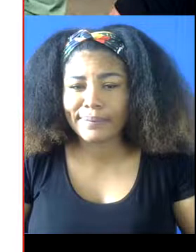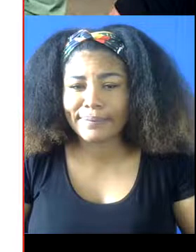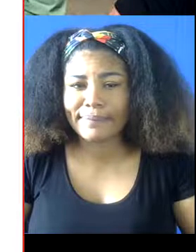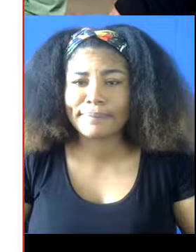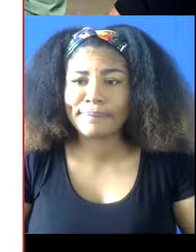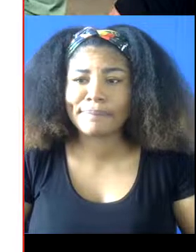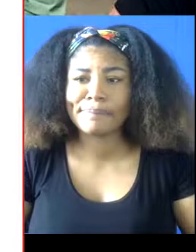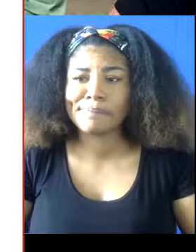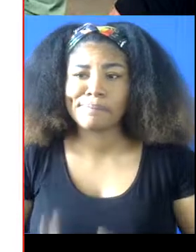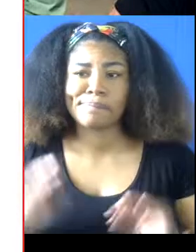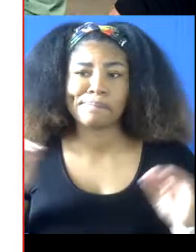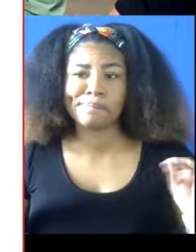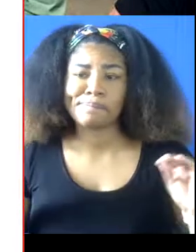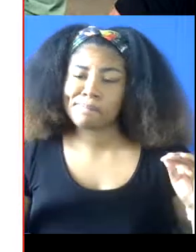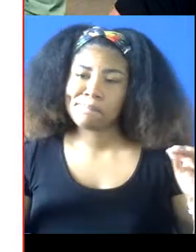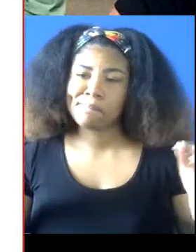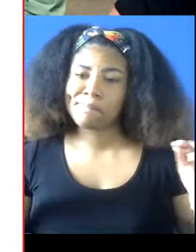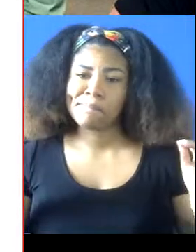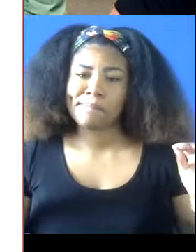No.